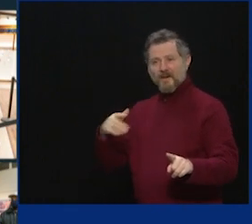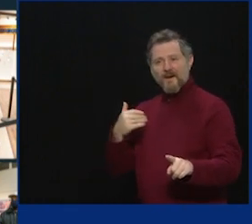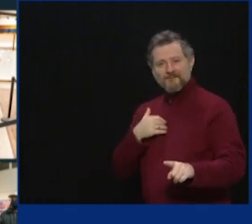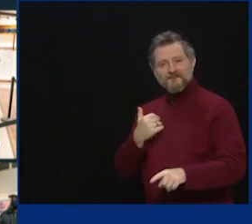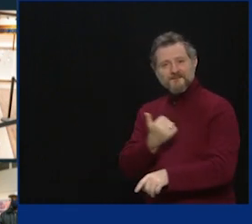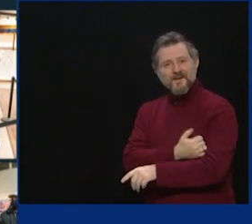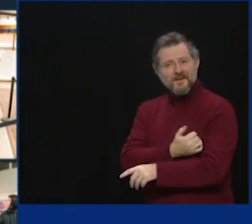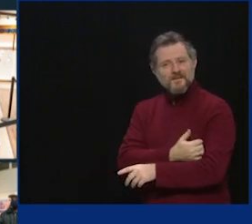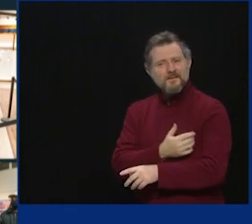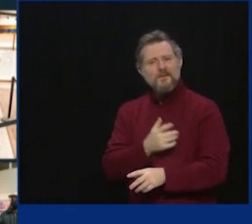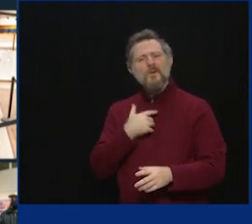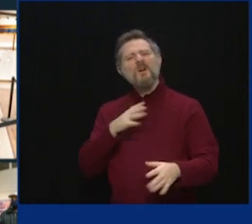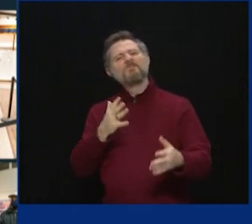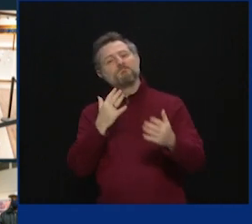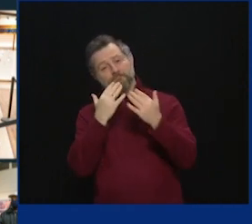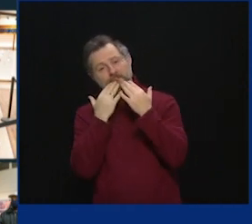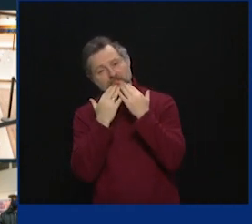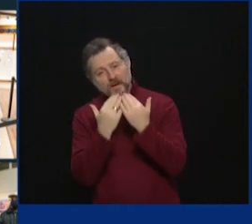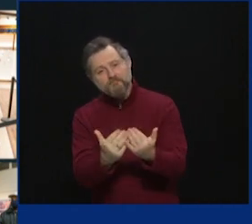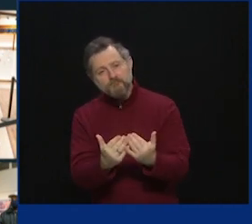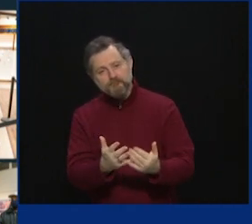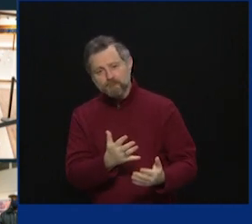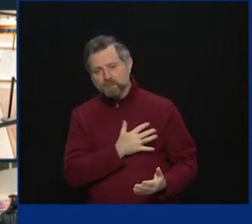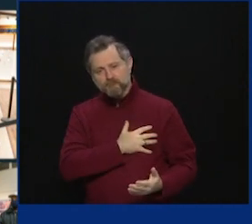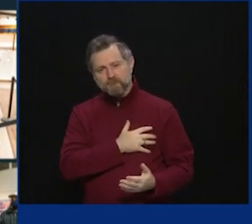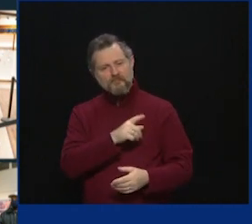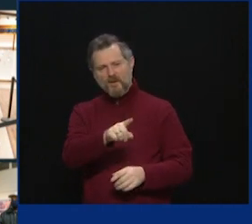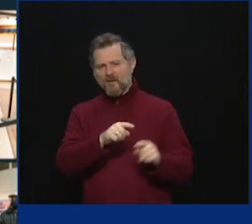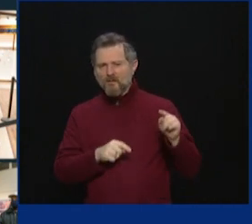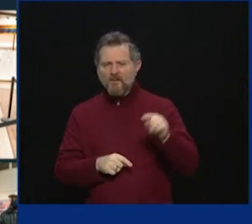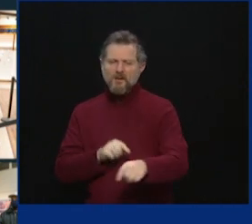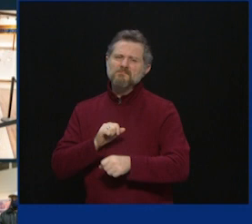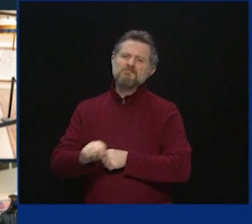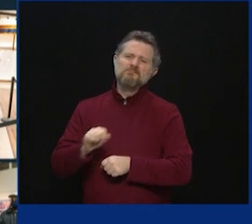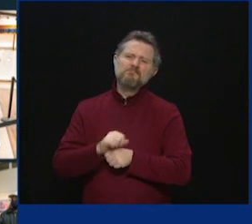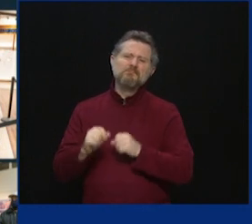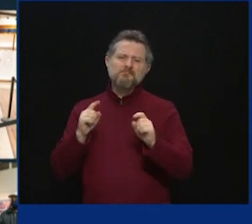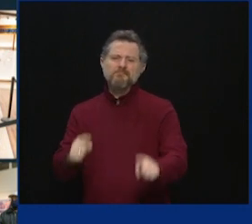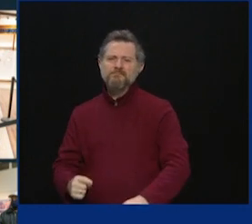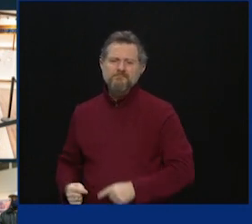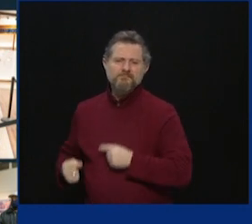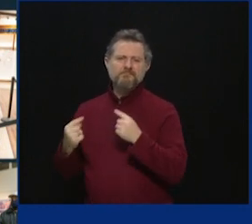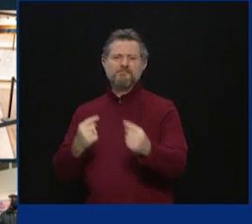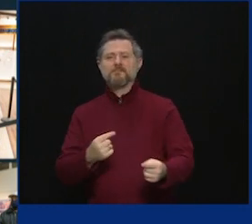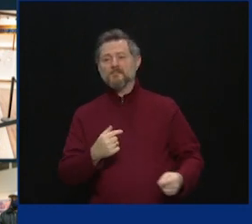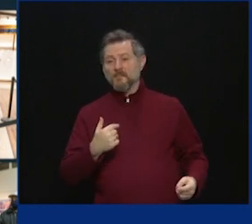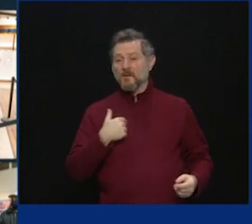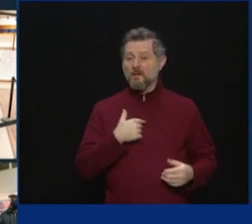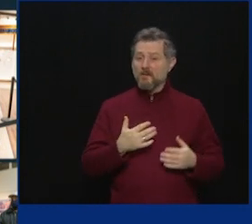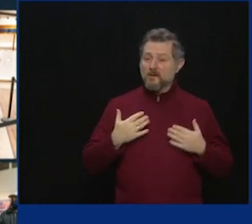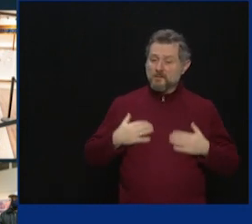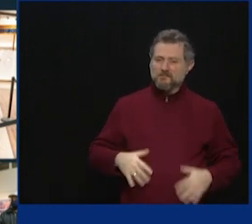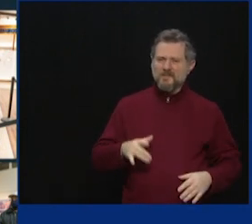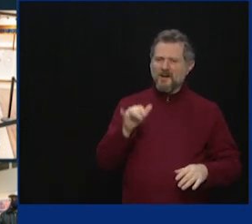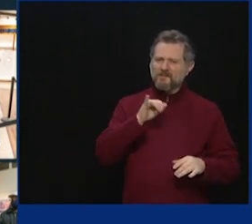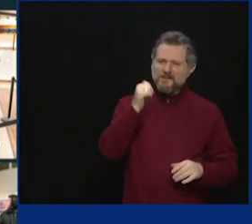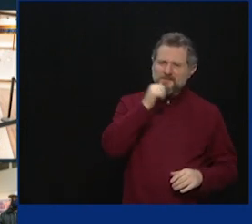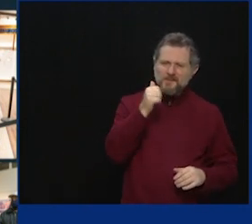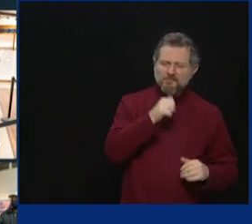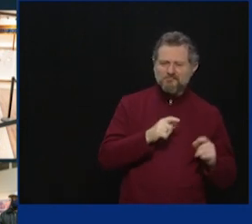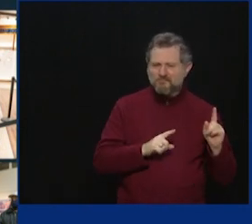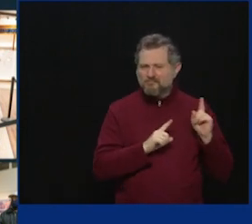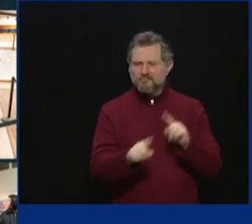thank you from the bottom of my heart for continuing to show up, leave your homes, put on your uniform as you did from the beginning. We would not survive